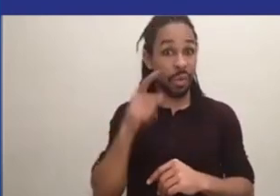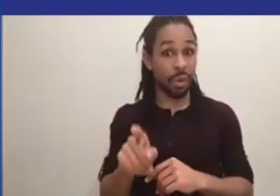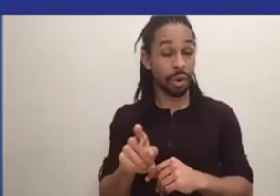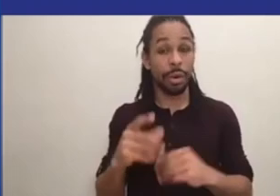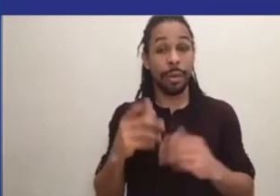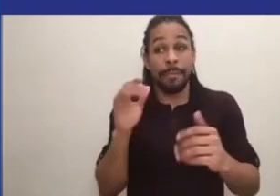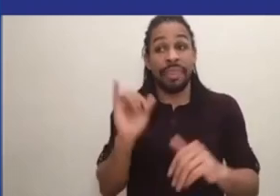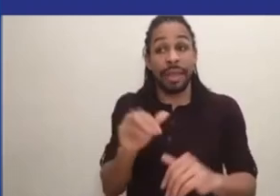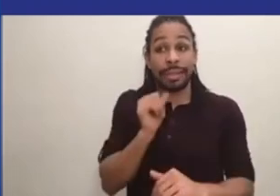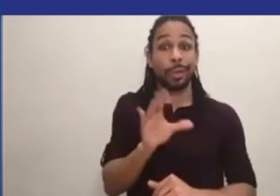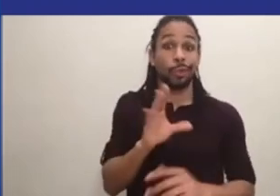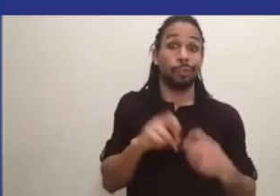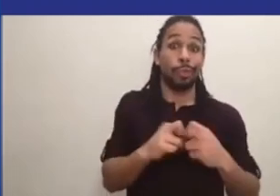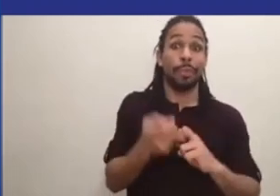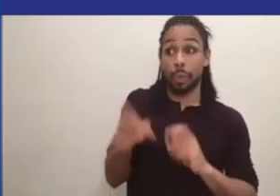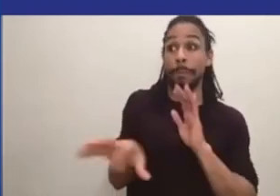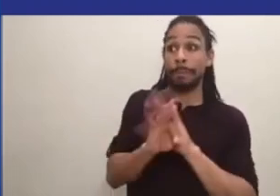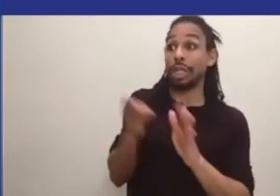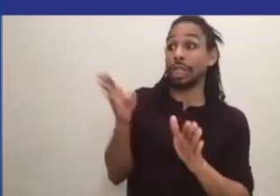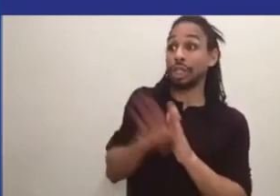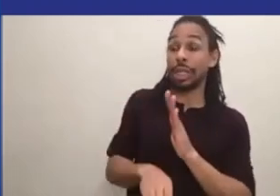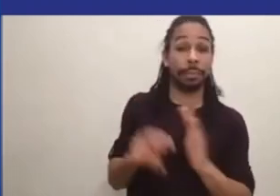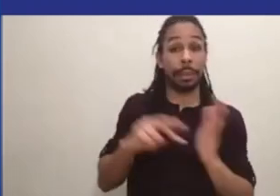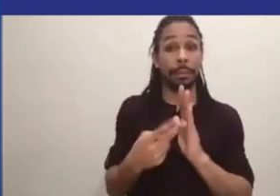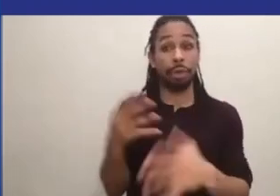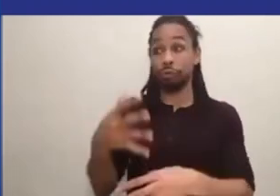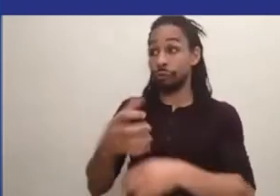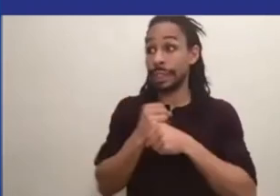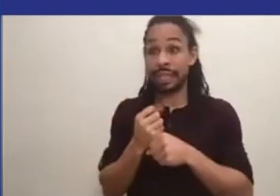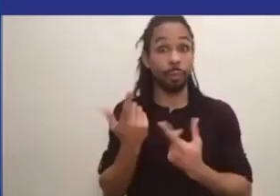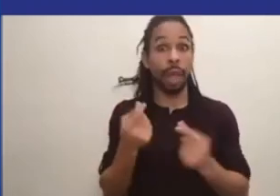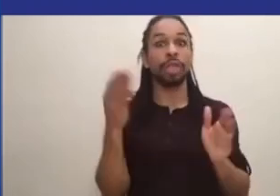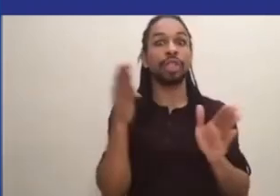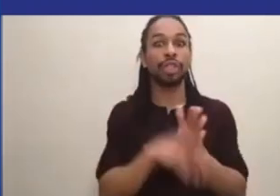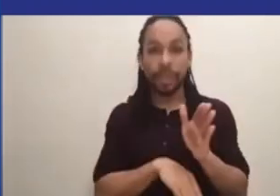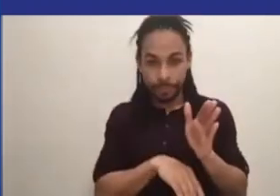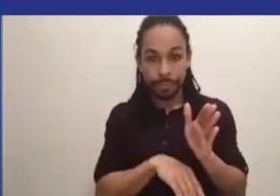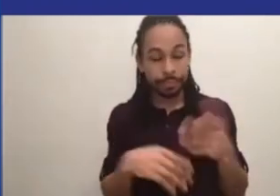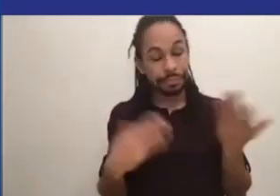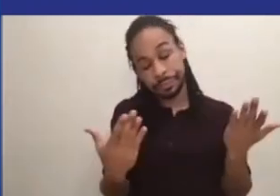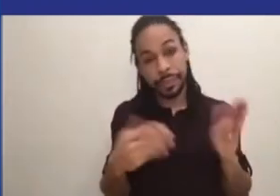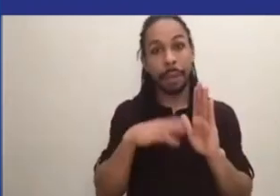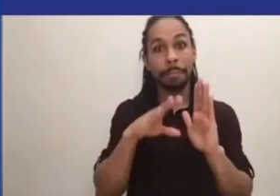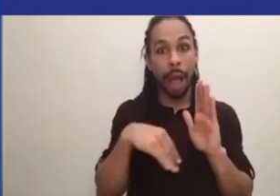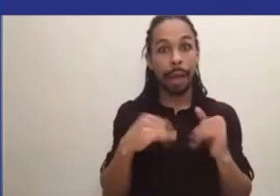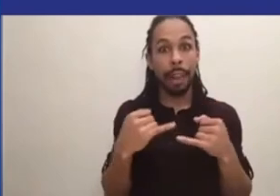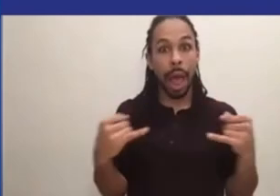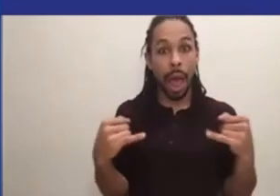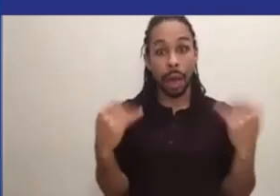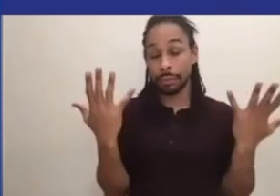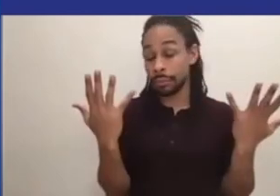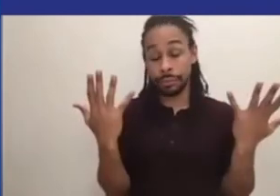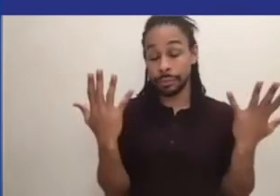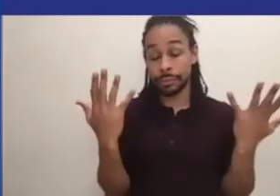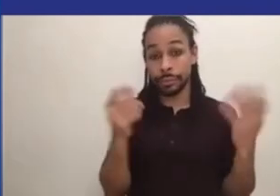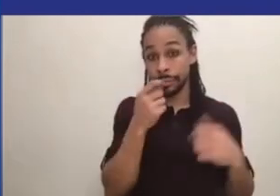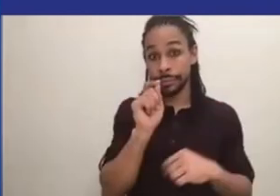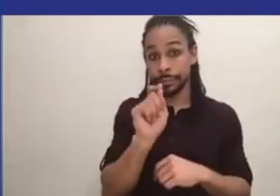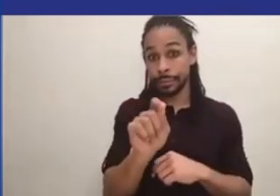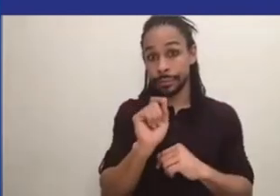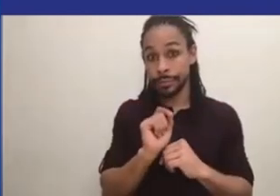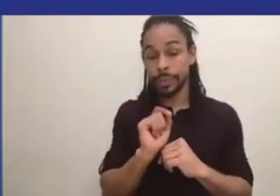your problem. You chose cheap, you get cheap. Bottom line, I've been incredibly blessed.